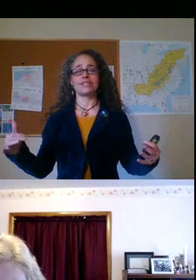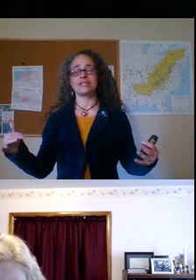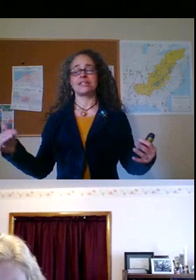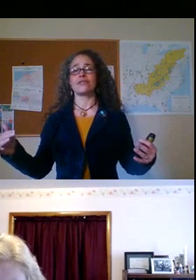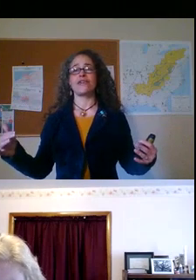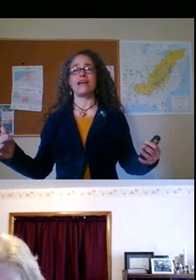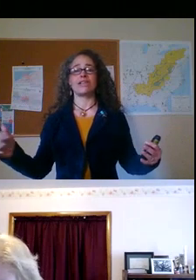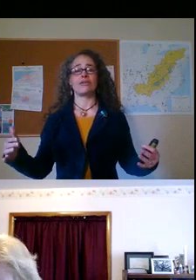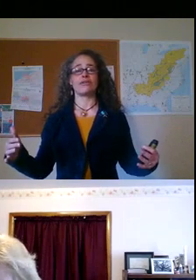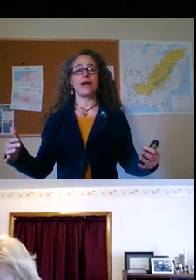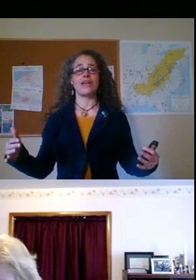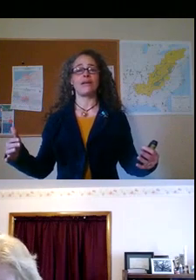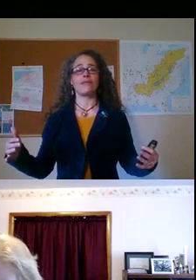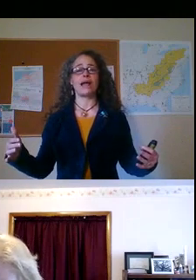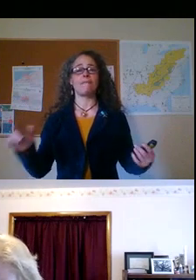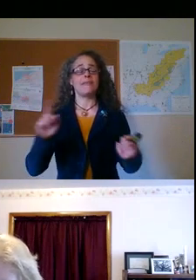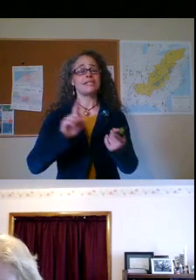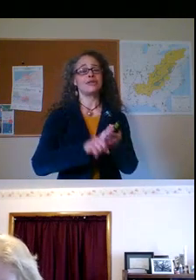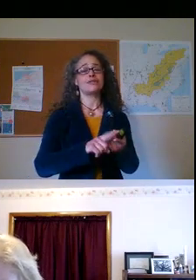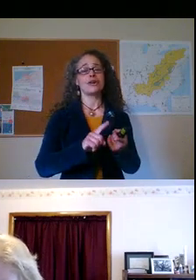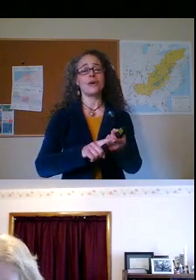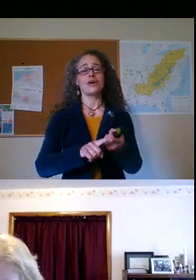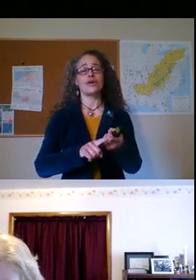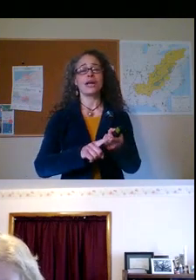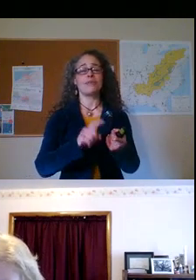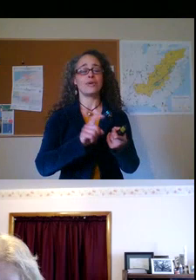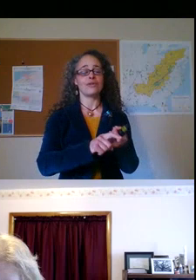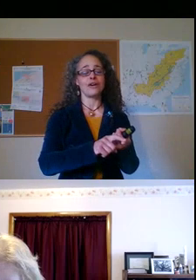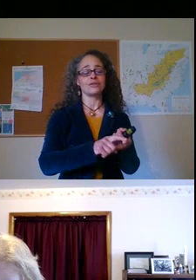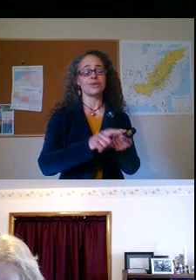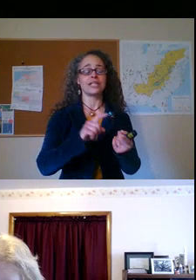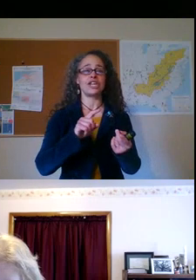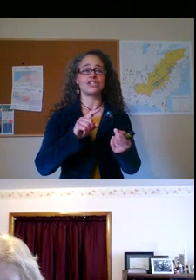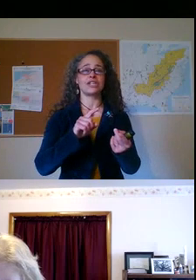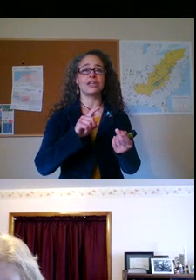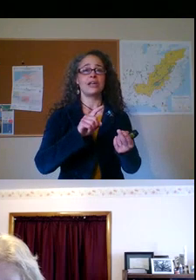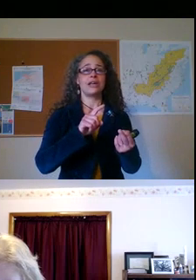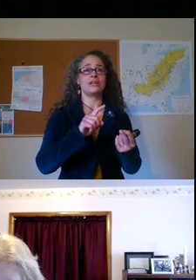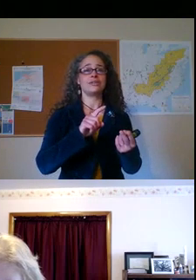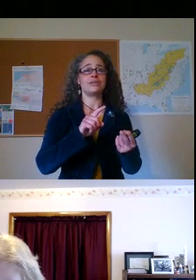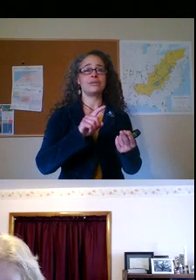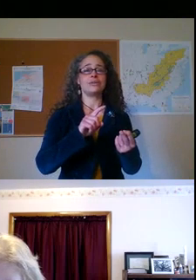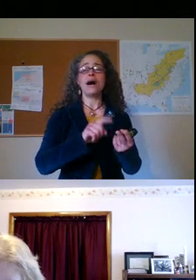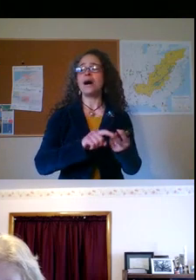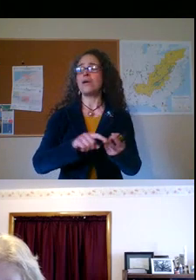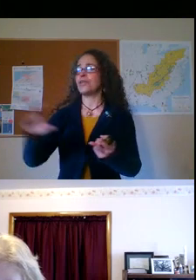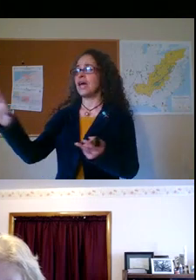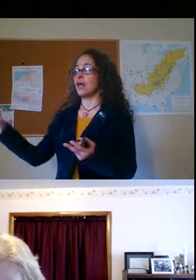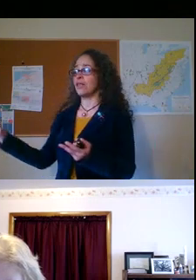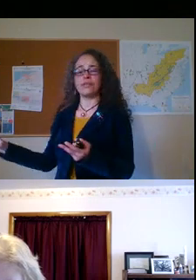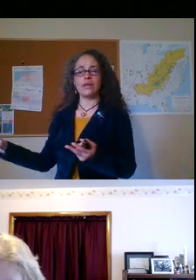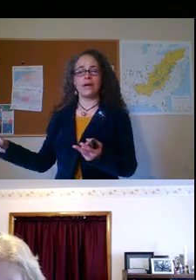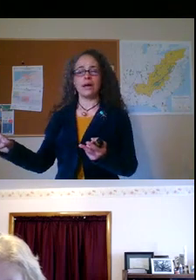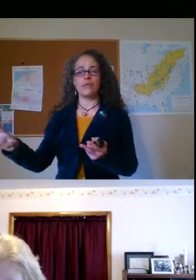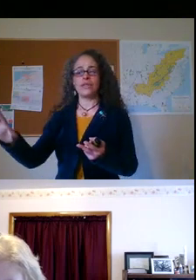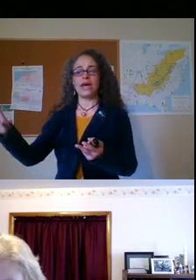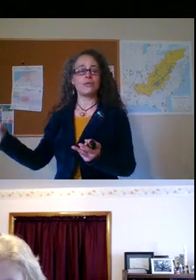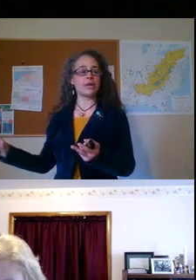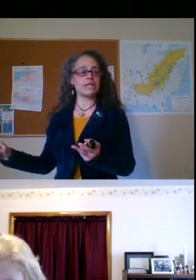Instead of just surviving, they're thriving, right? So you start partnering up with your arts organization into with